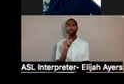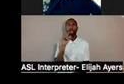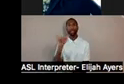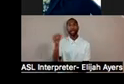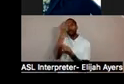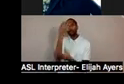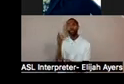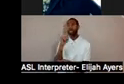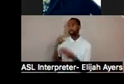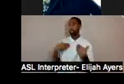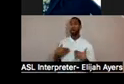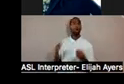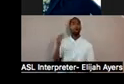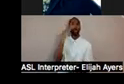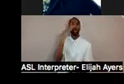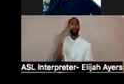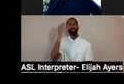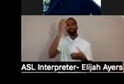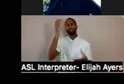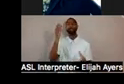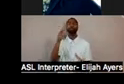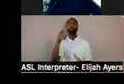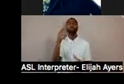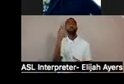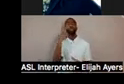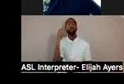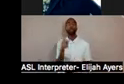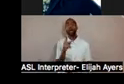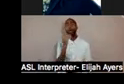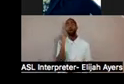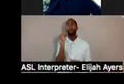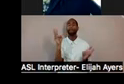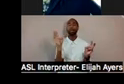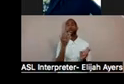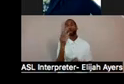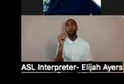information that your body already knew, that you're just coming home to your own wisdom.